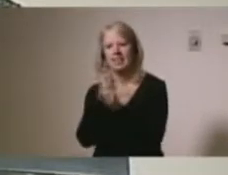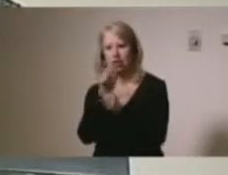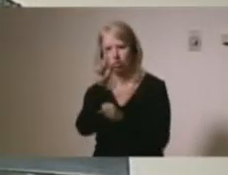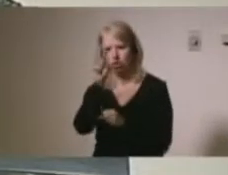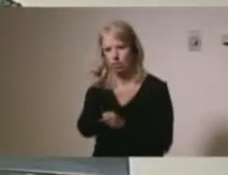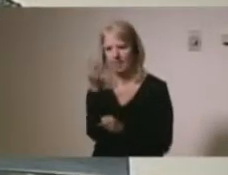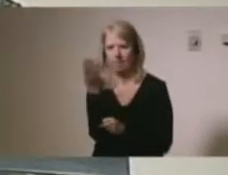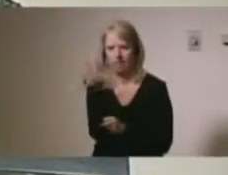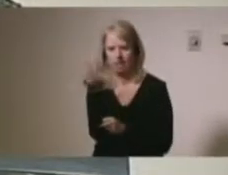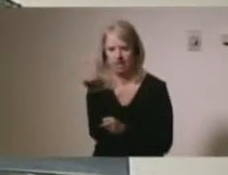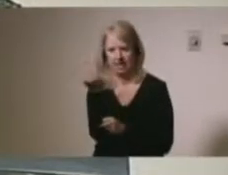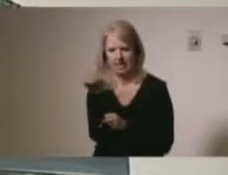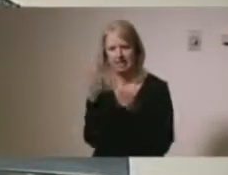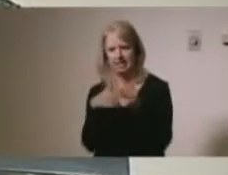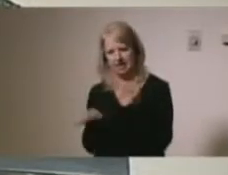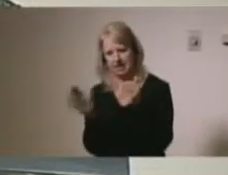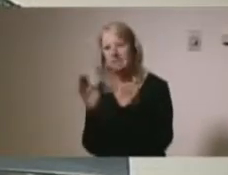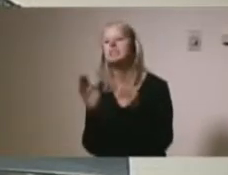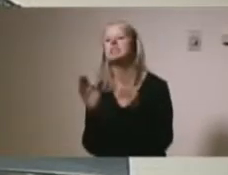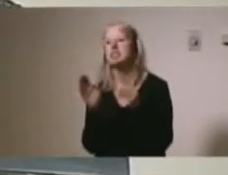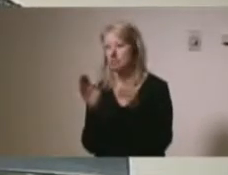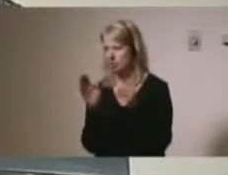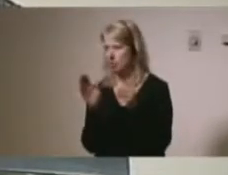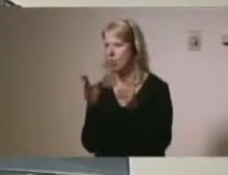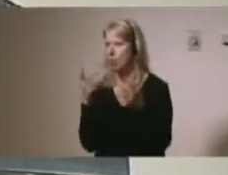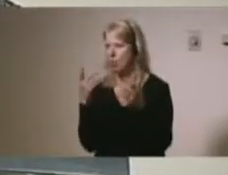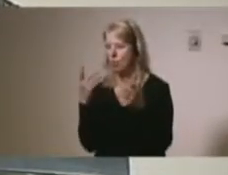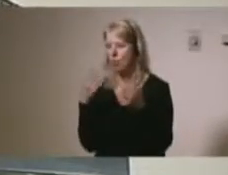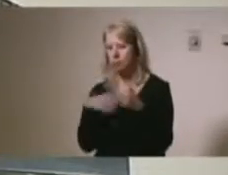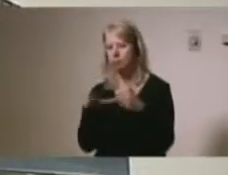So SMEs will have these